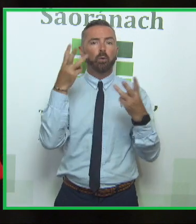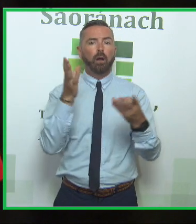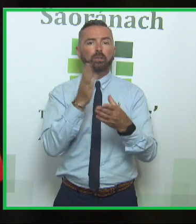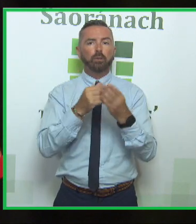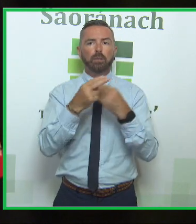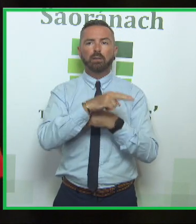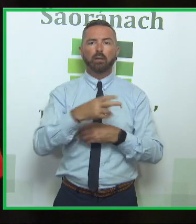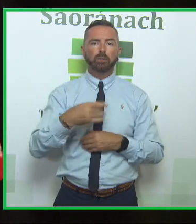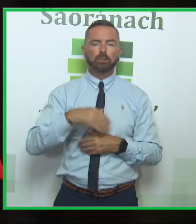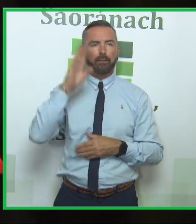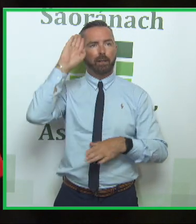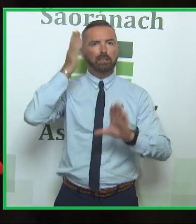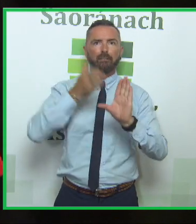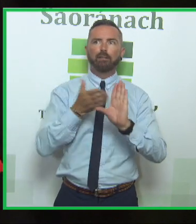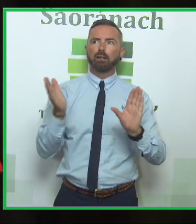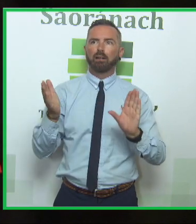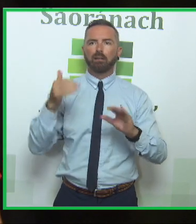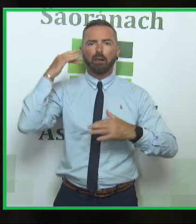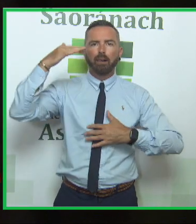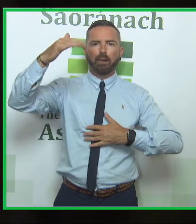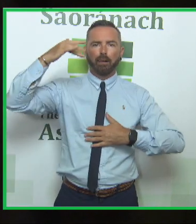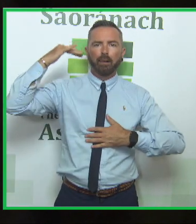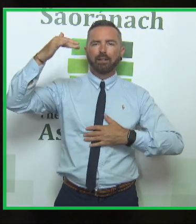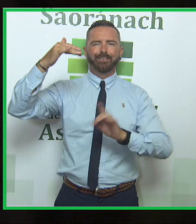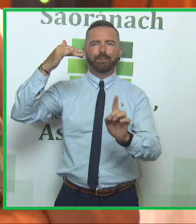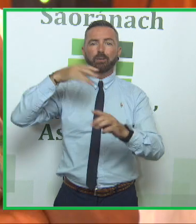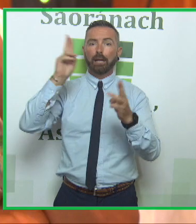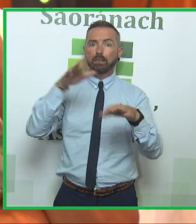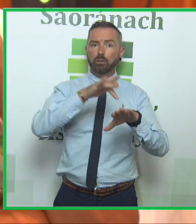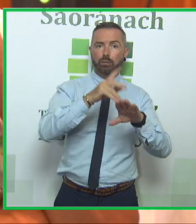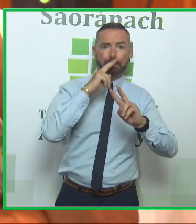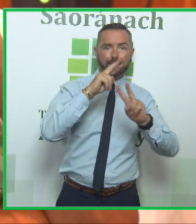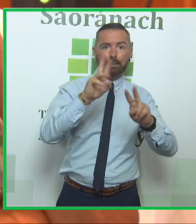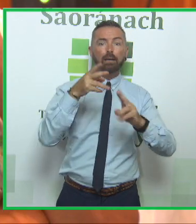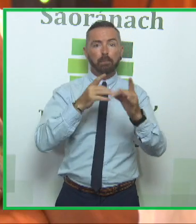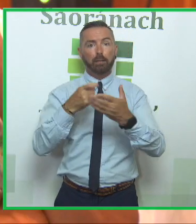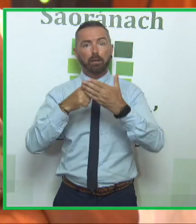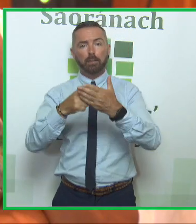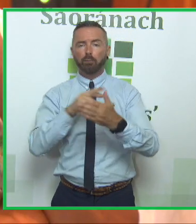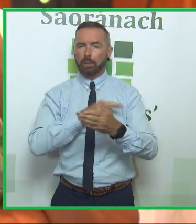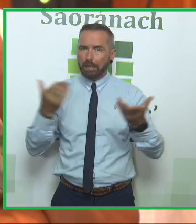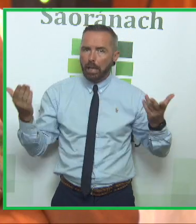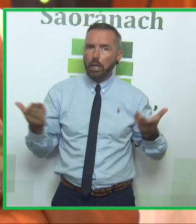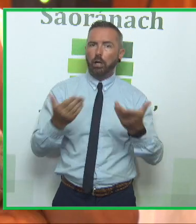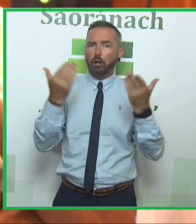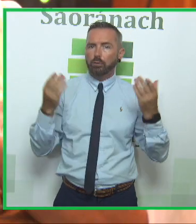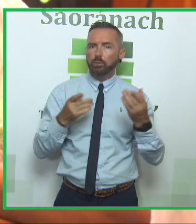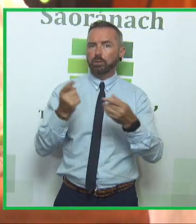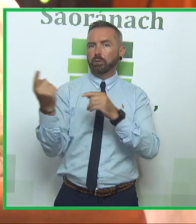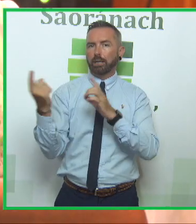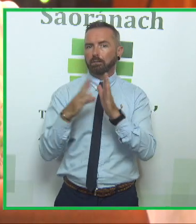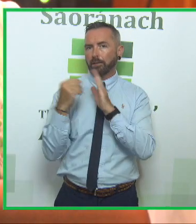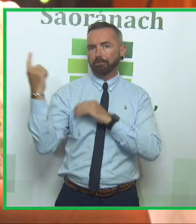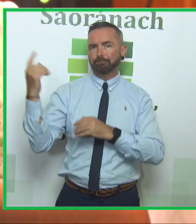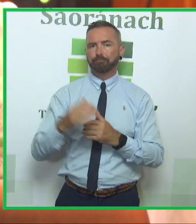or conceptual, something that you can touch and feel that you could make a recommendation about, I would strongly urge you to do that. And we're